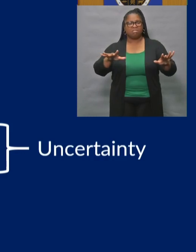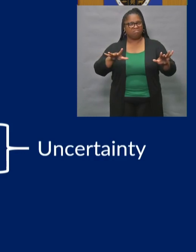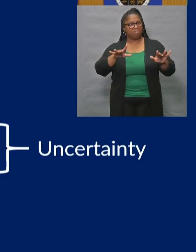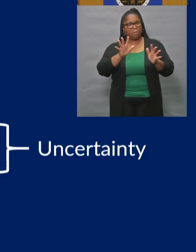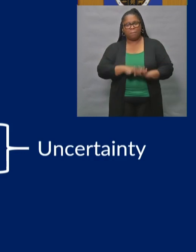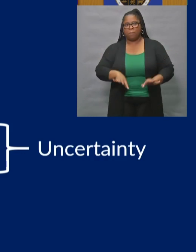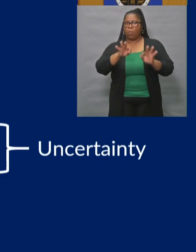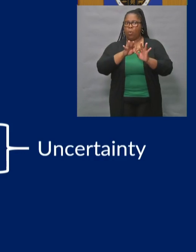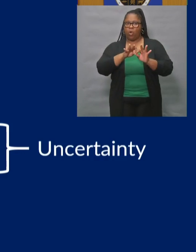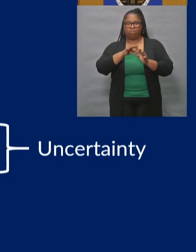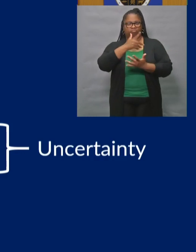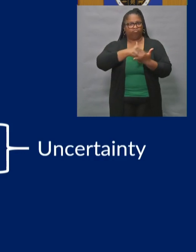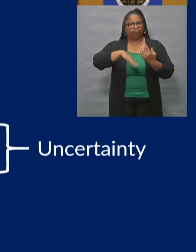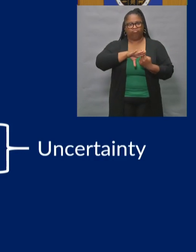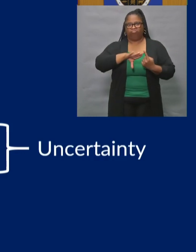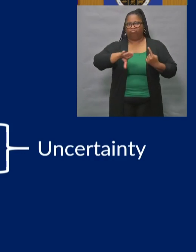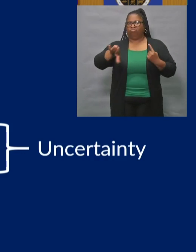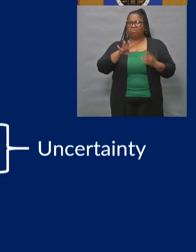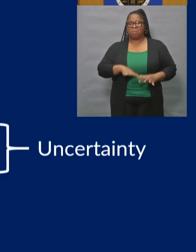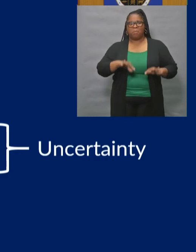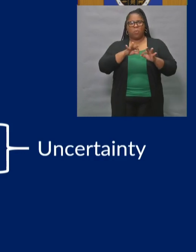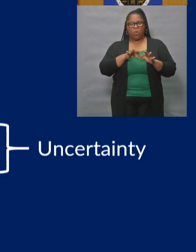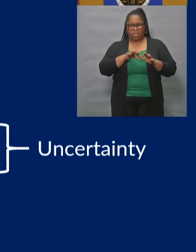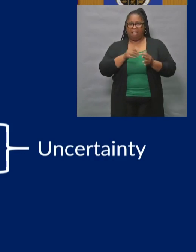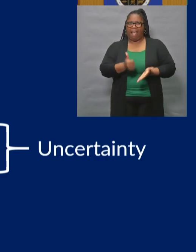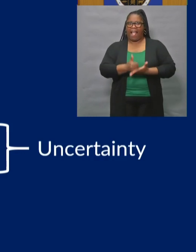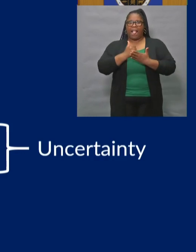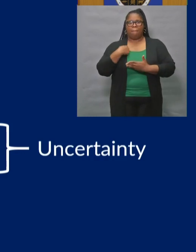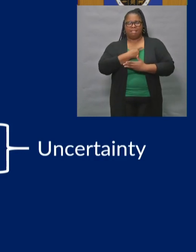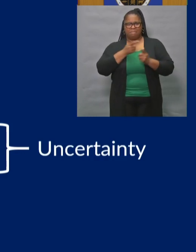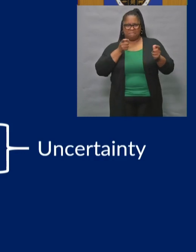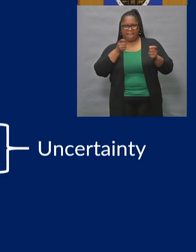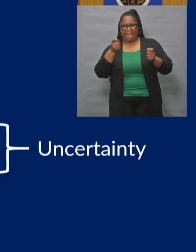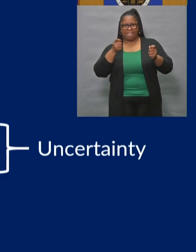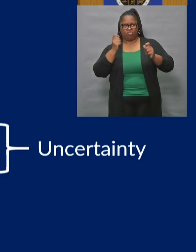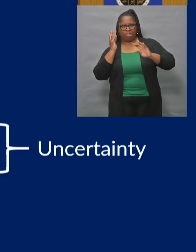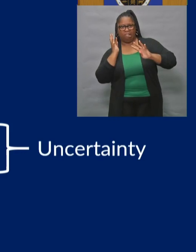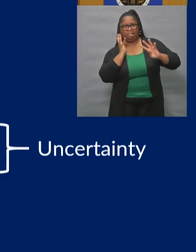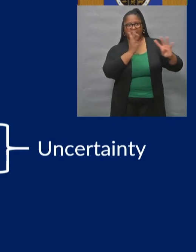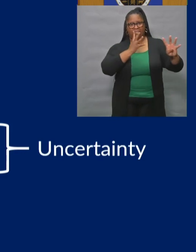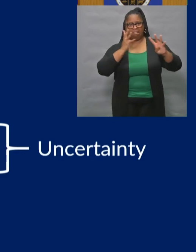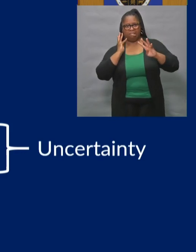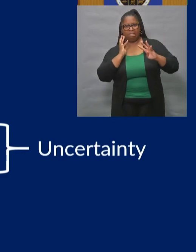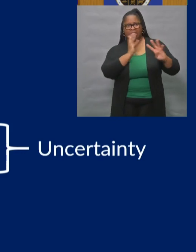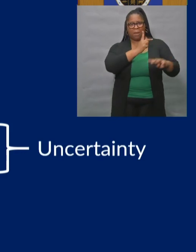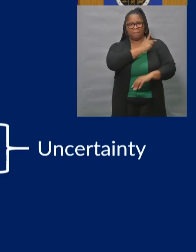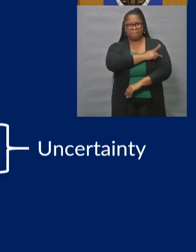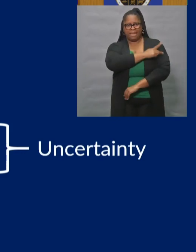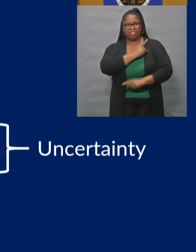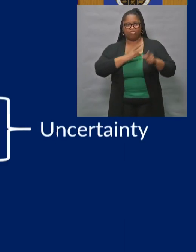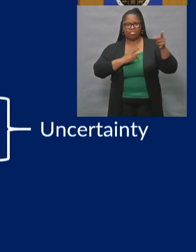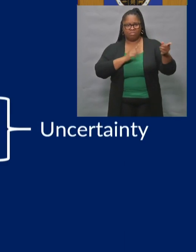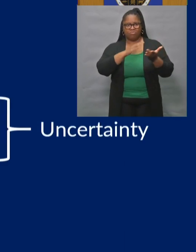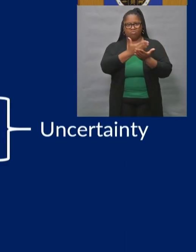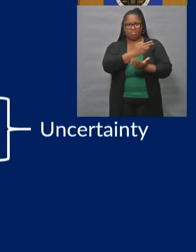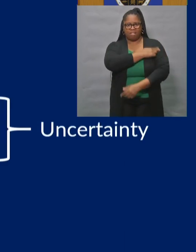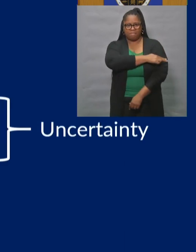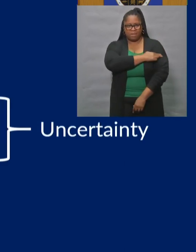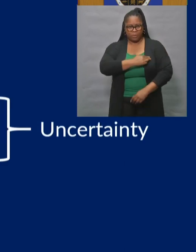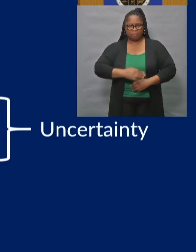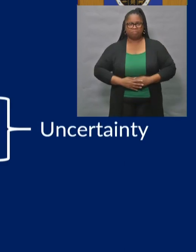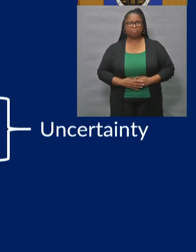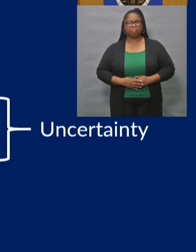that we can continue to manage the number of patients that are arriving at hospitals across the county. On the next slide, you'll